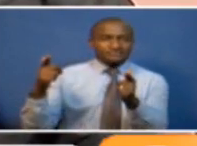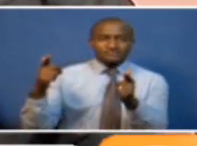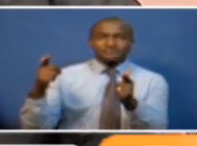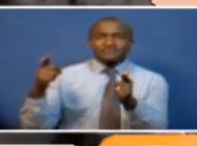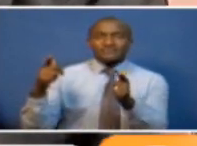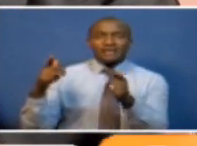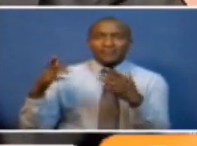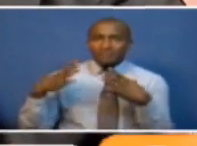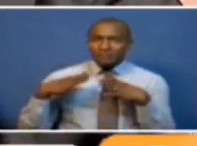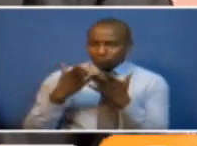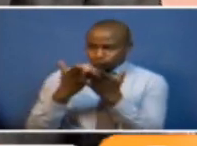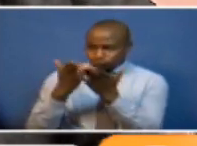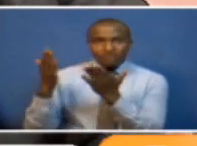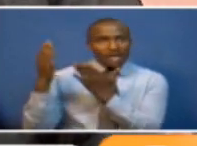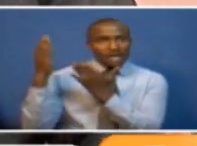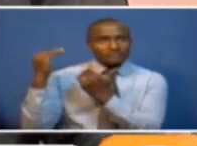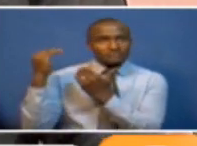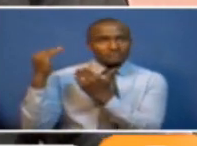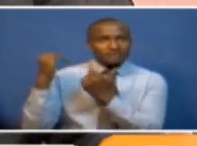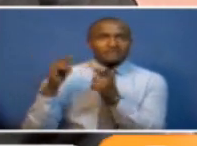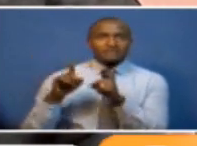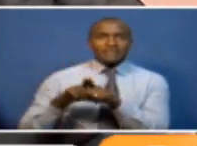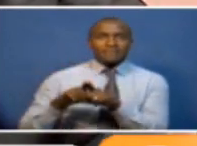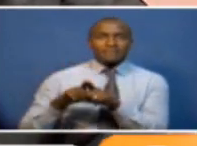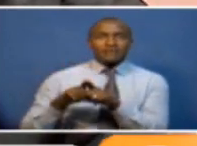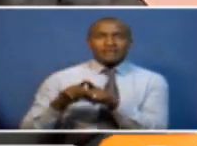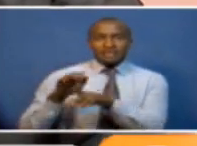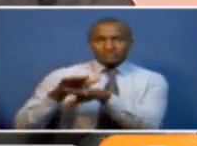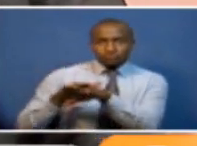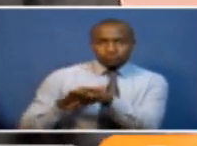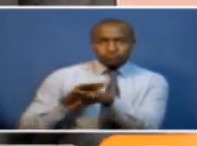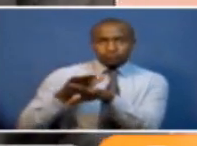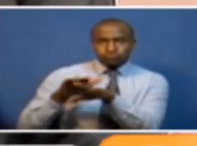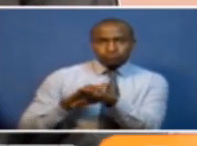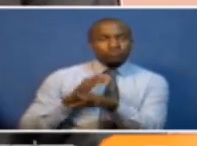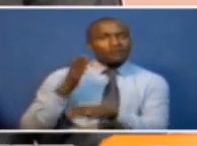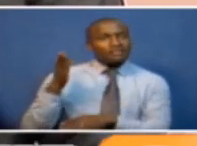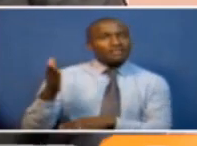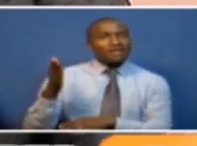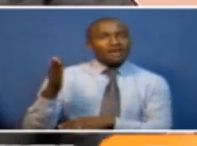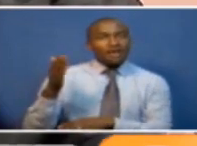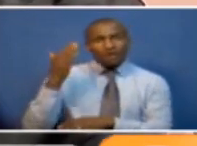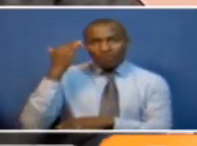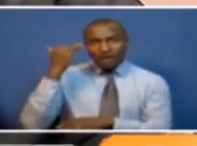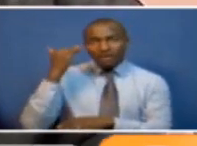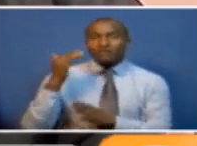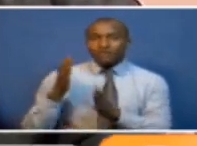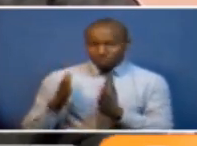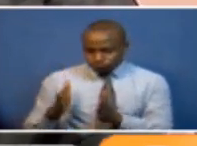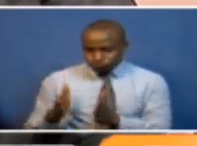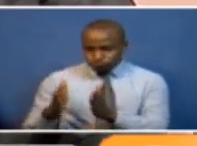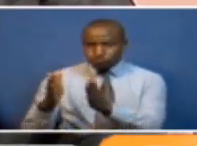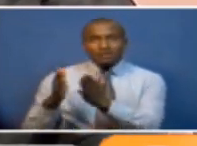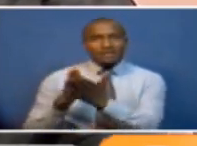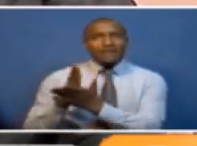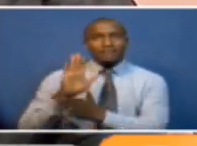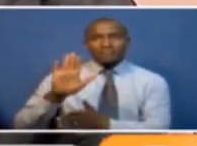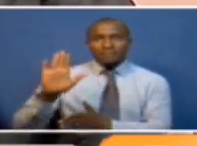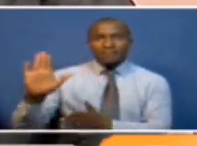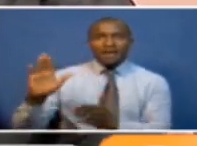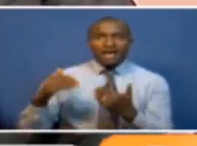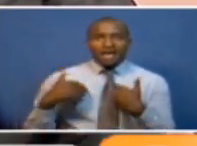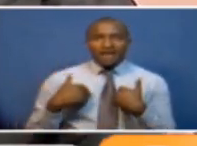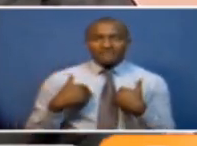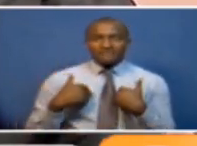the communities along the way, there were quite some delays initially because of what we call the light of way. And finally, what